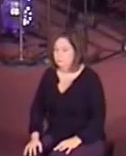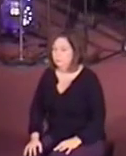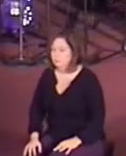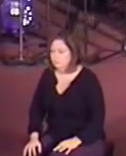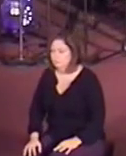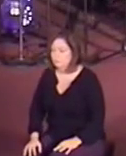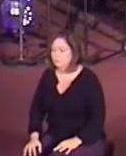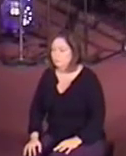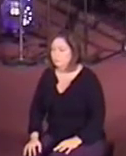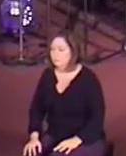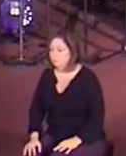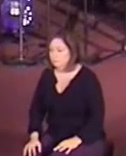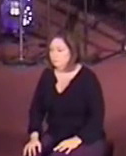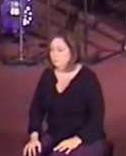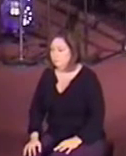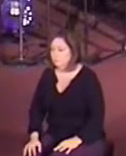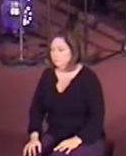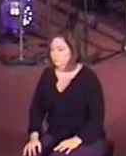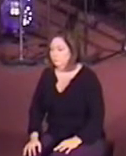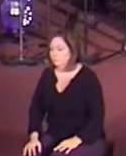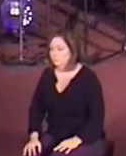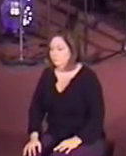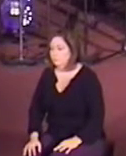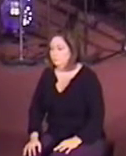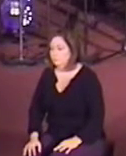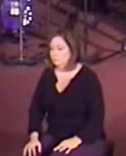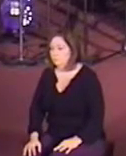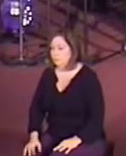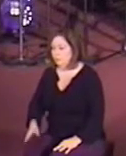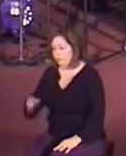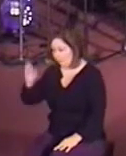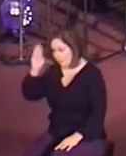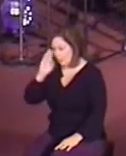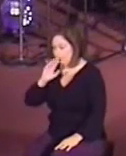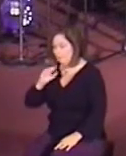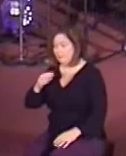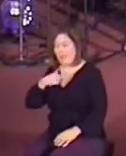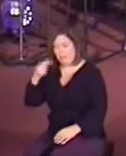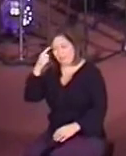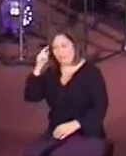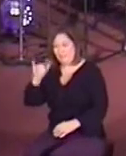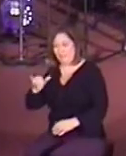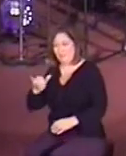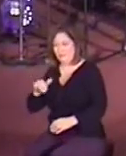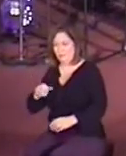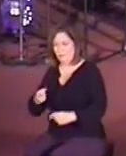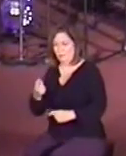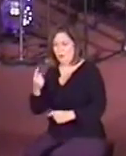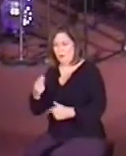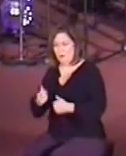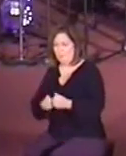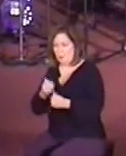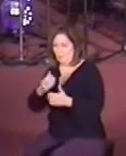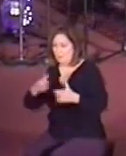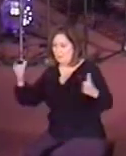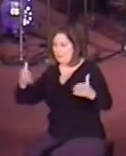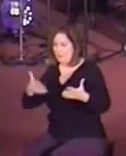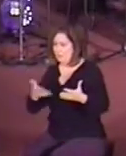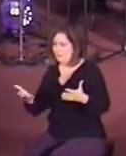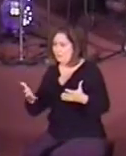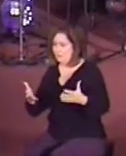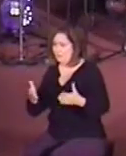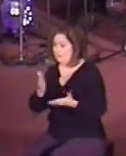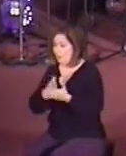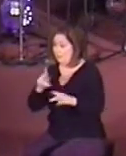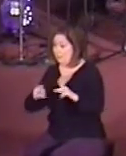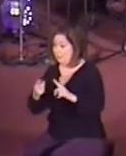him, and to our God, for he will abundantly pardon. You know, I think that's probably one of the biggest things that prevents people from coming back to